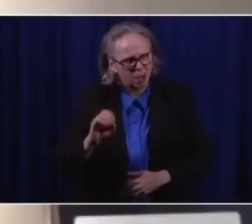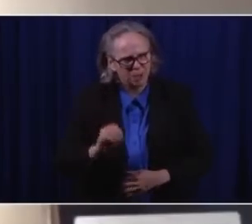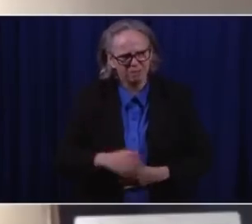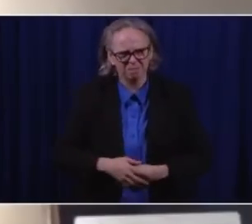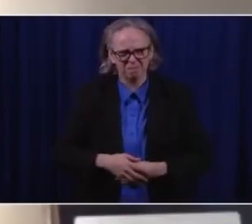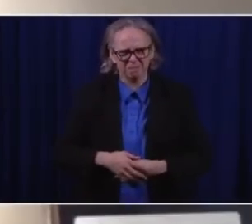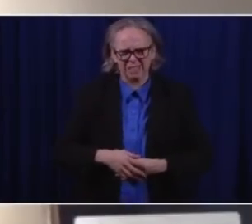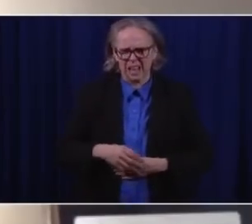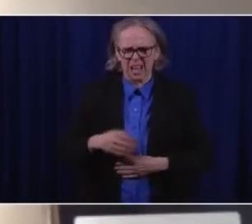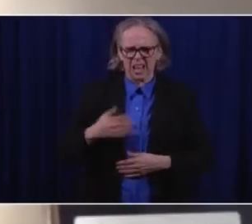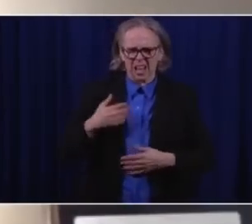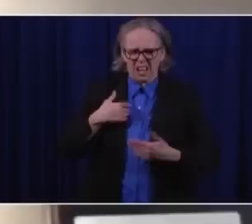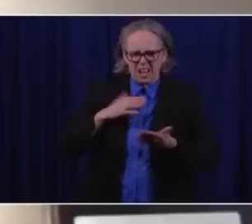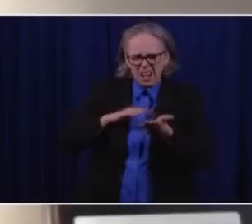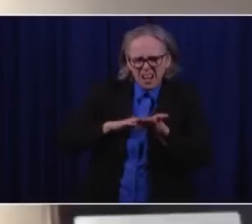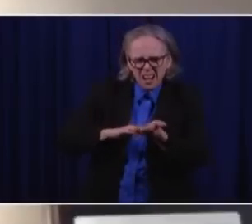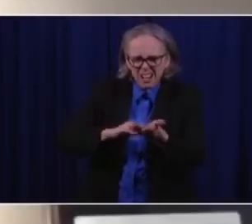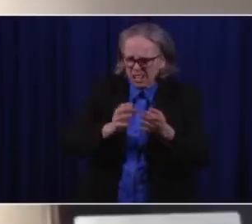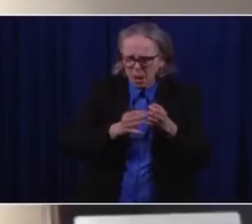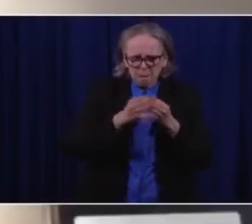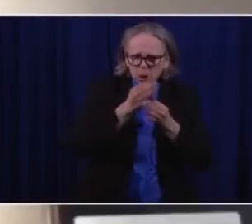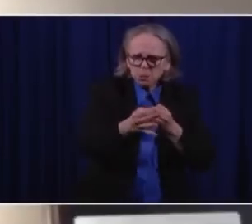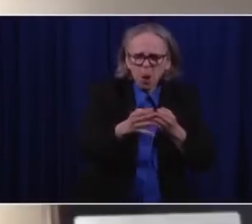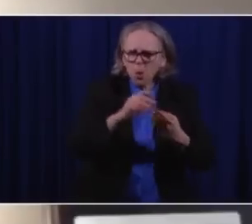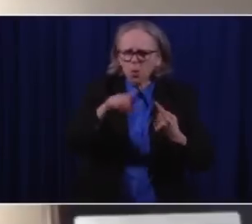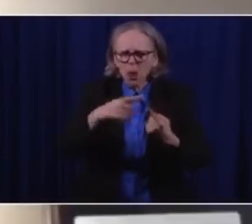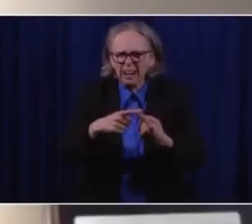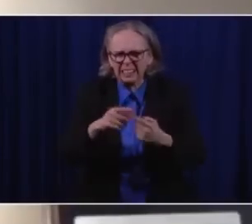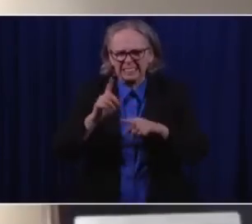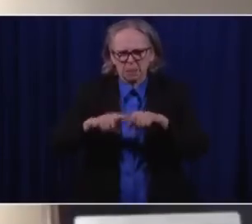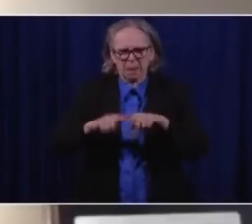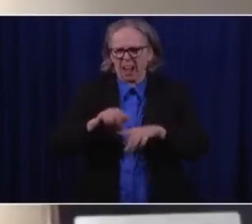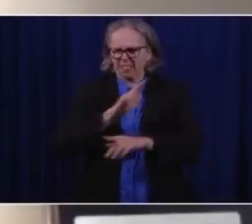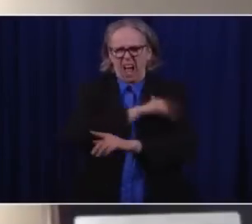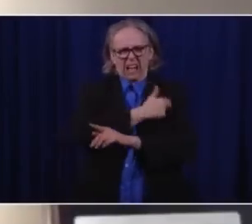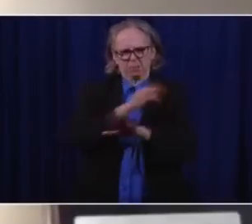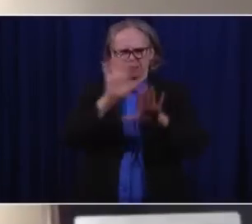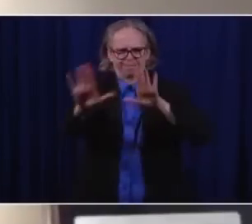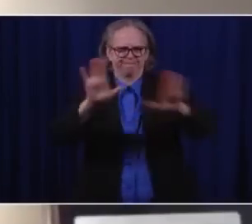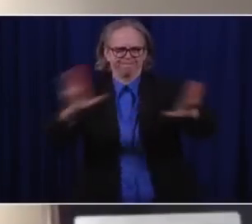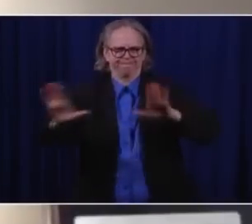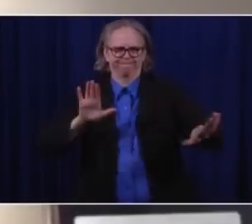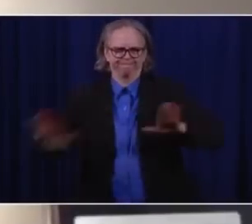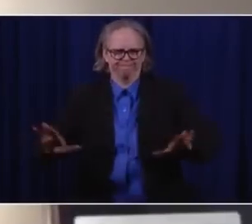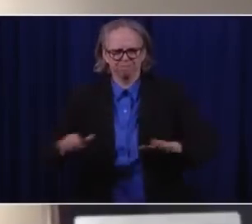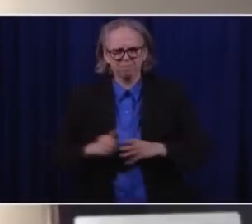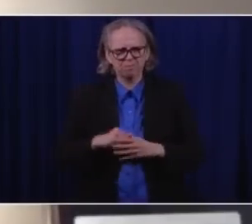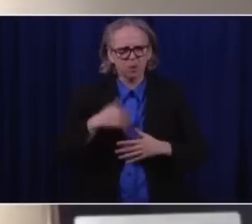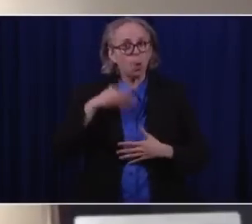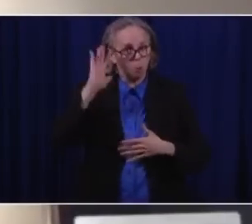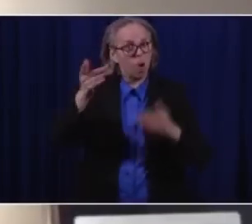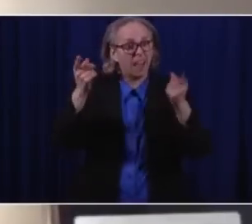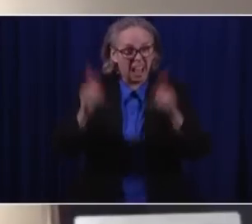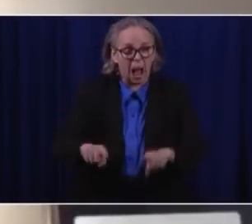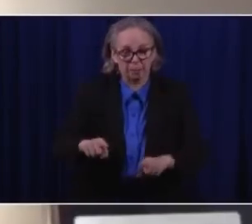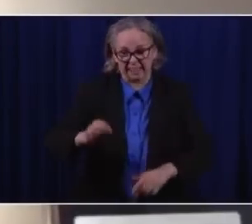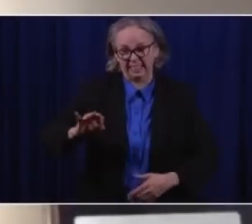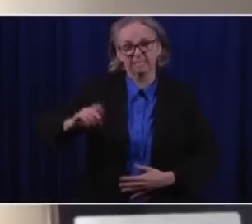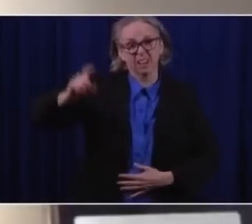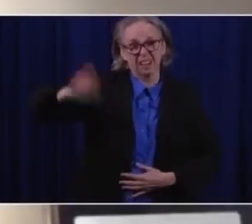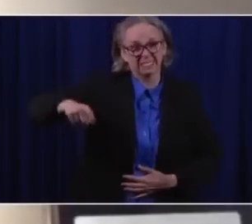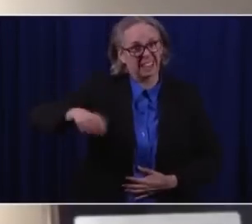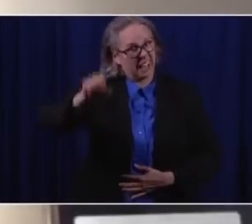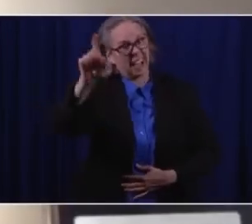we determine that it's necessary in order for us to be able to safely care for everyone who's in a bed. I know that's not a completely